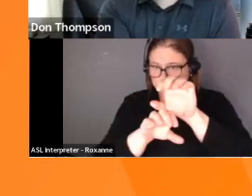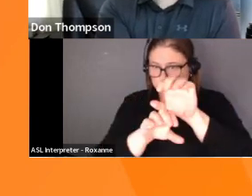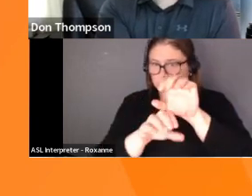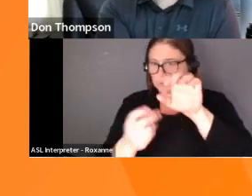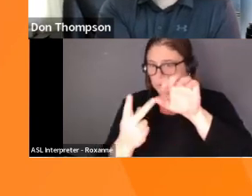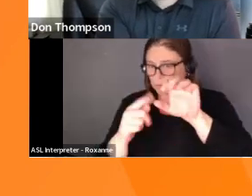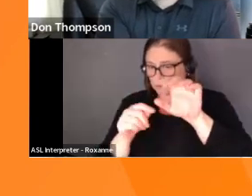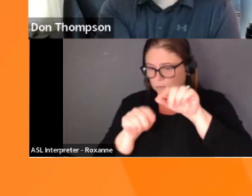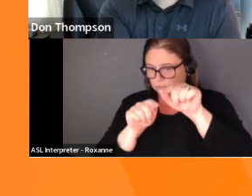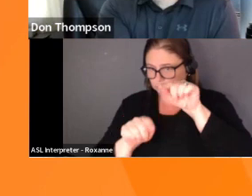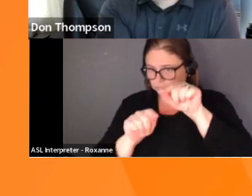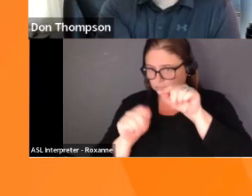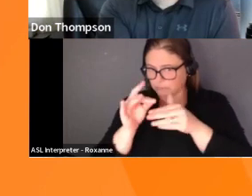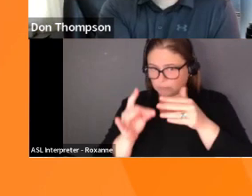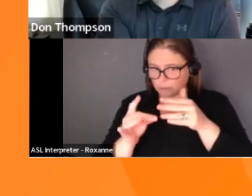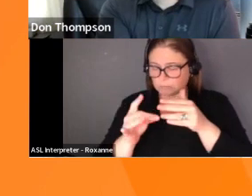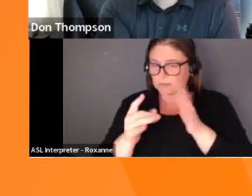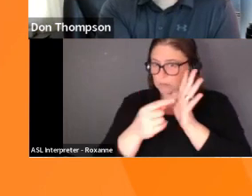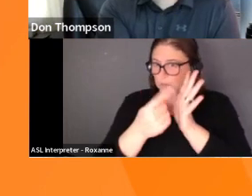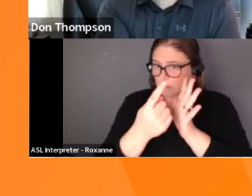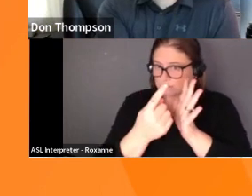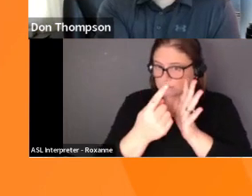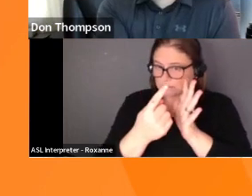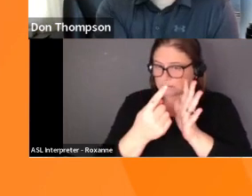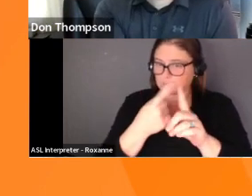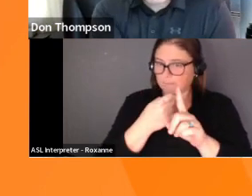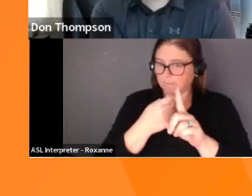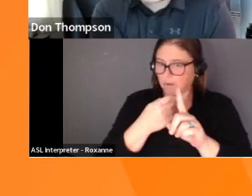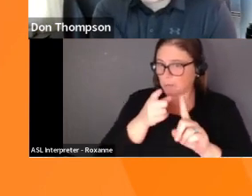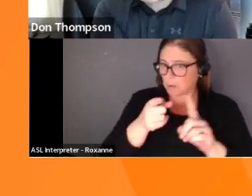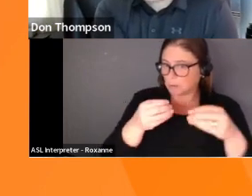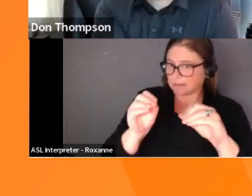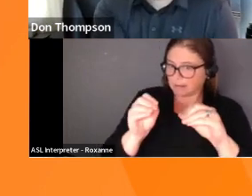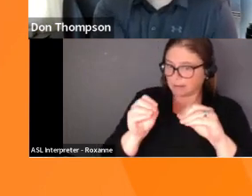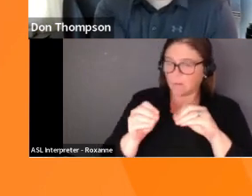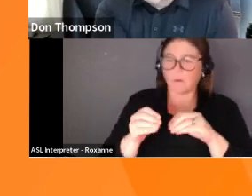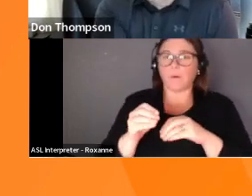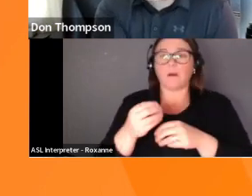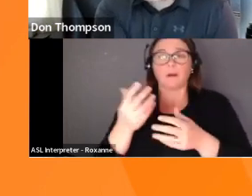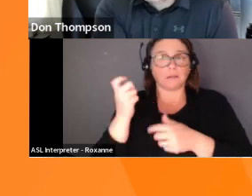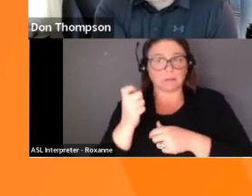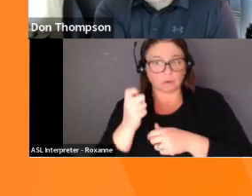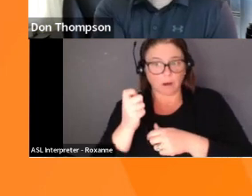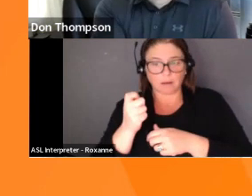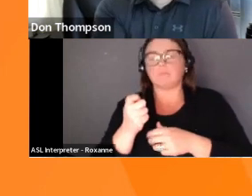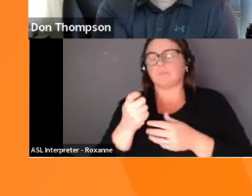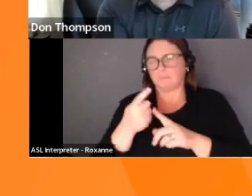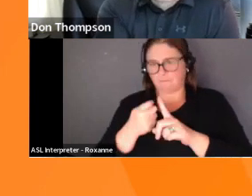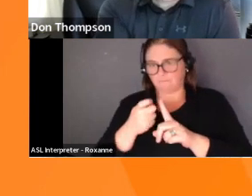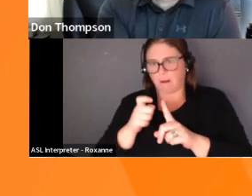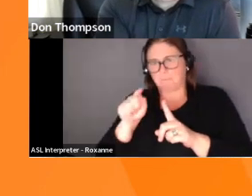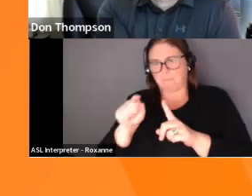these items, if you want to subscribe and save, it goes to Aaron. They're making this choice because Aaron has the